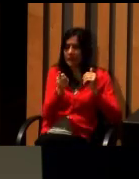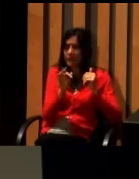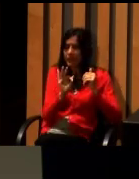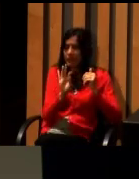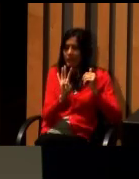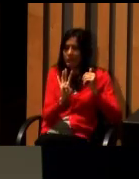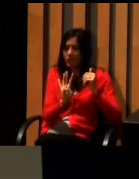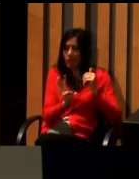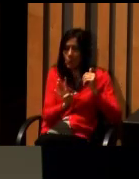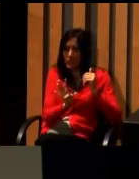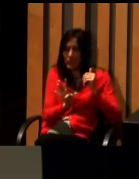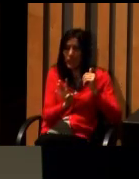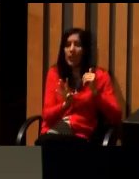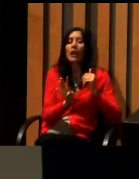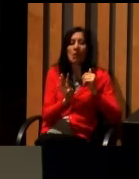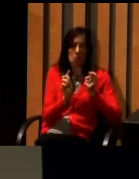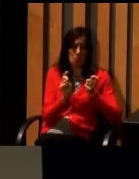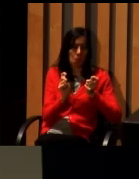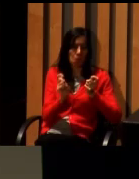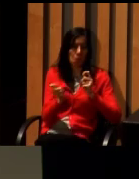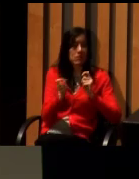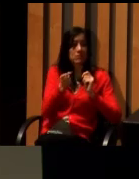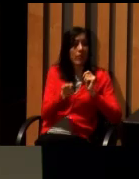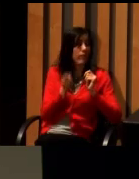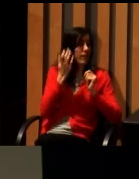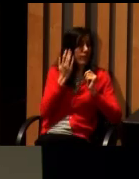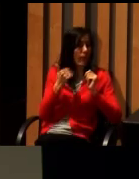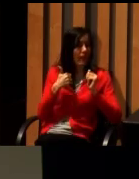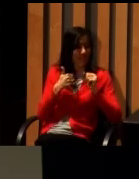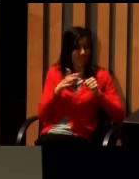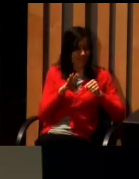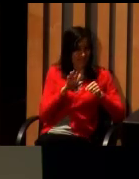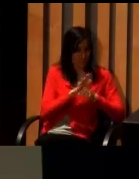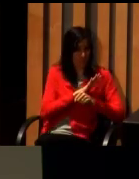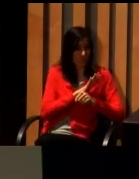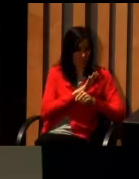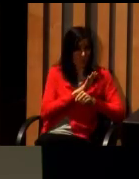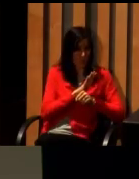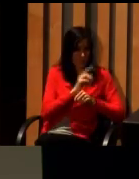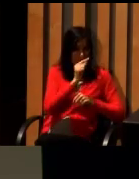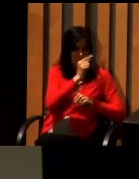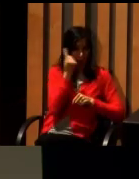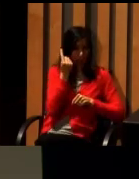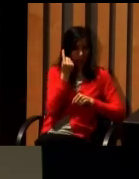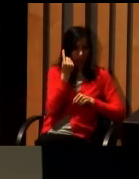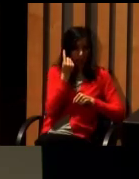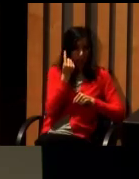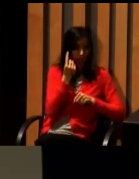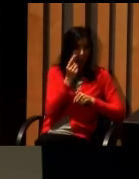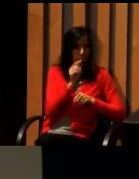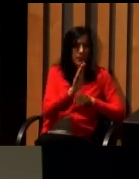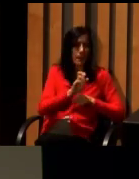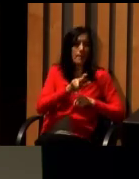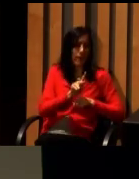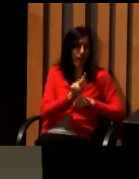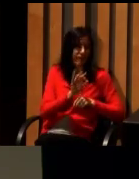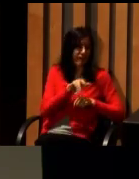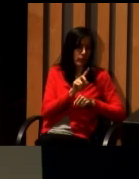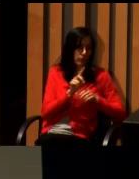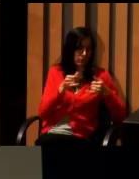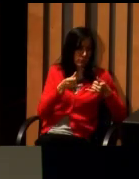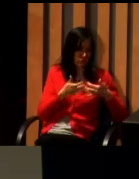1940, Southern Cal had a full black backfield. Even in this area on the East